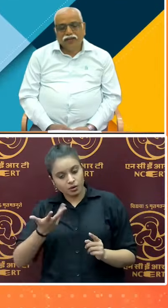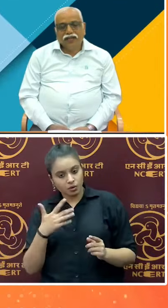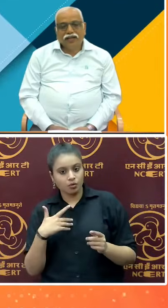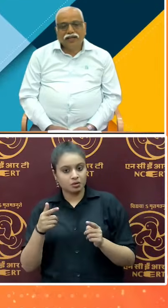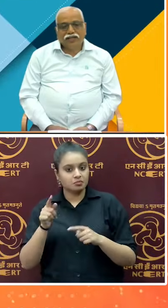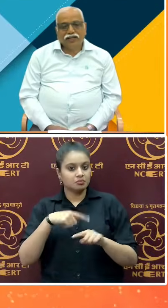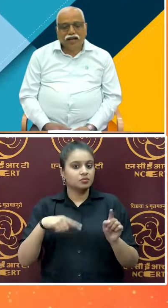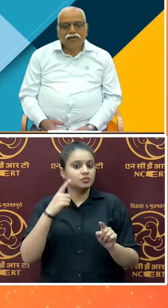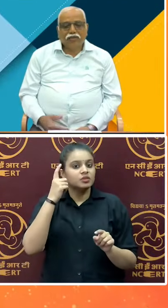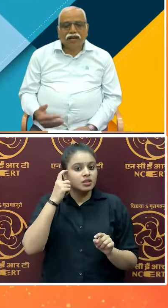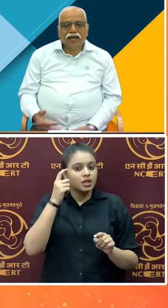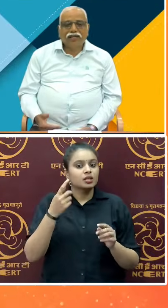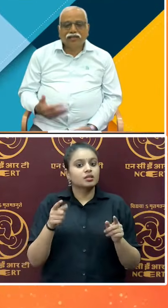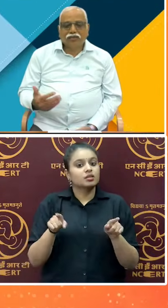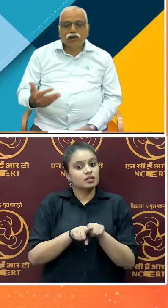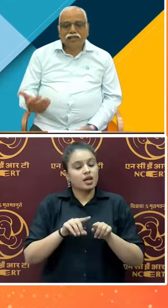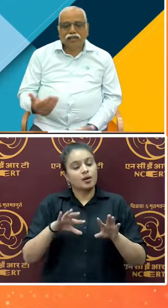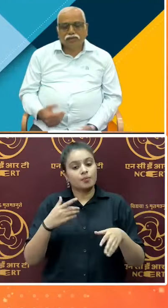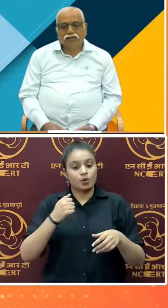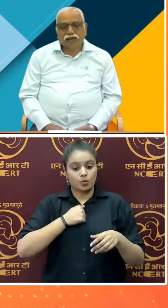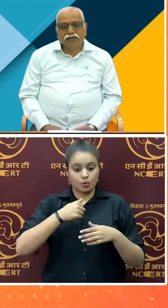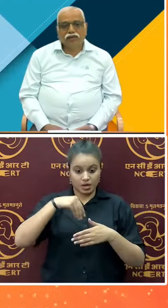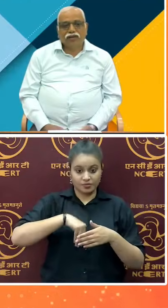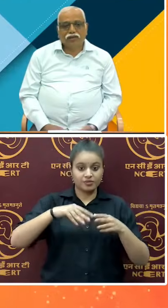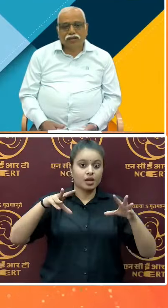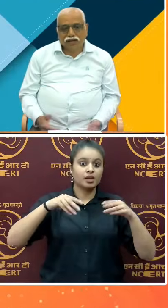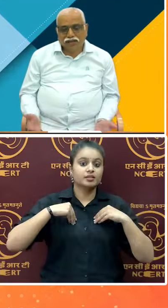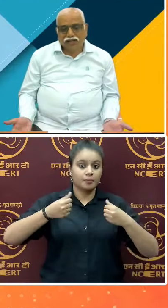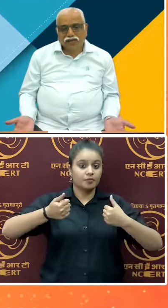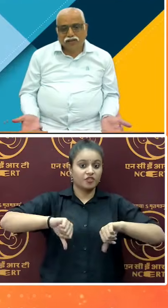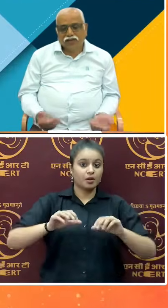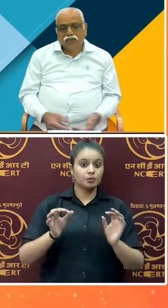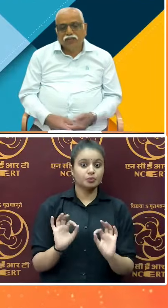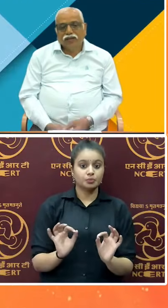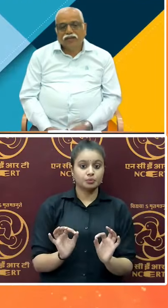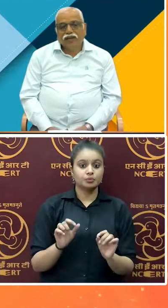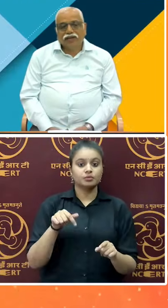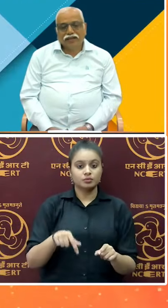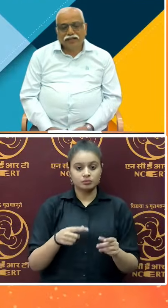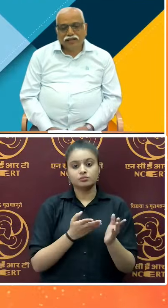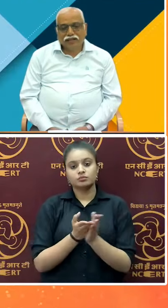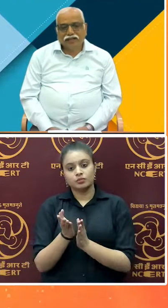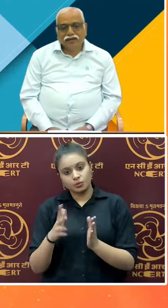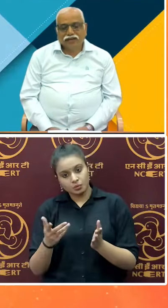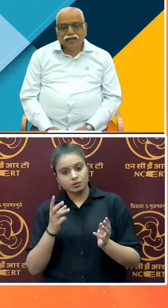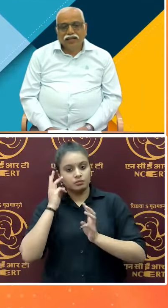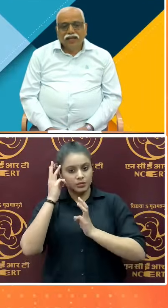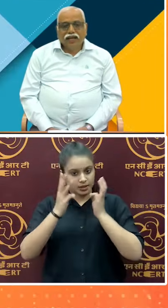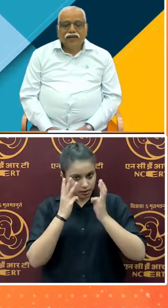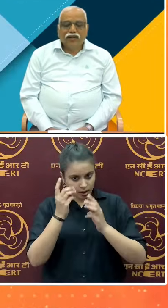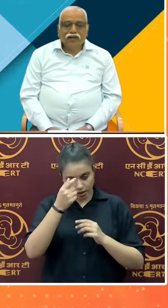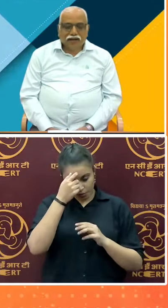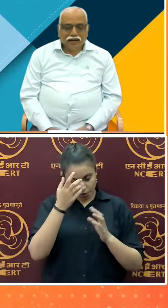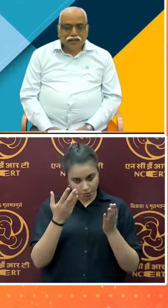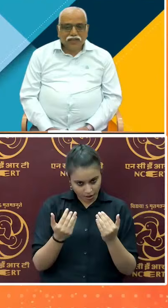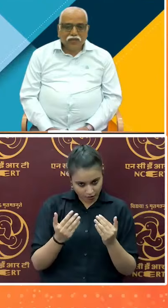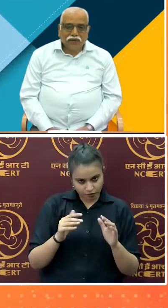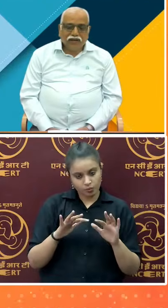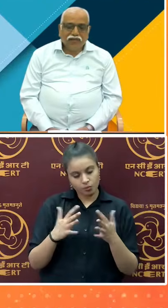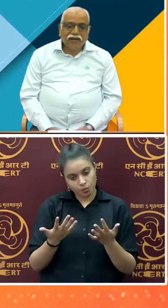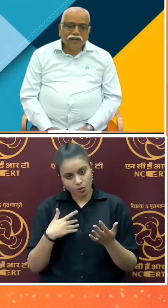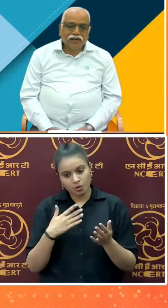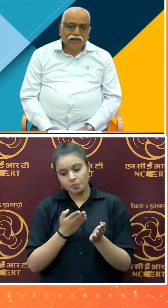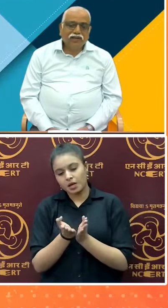failure and doesn't have the mechanism to accept the failure. So in those conditions also, we have anxiety disorders. And we have varieties